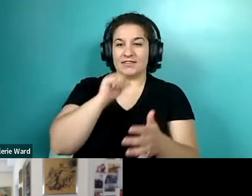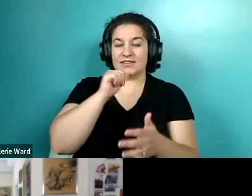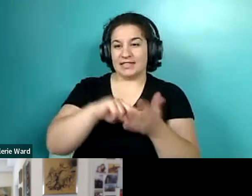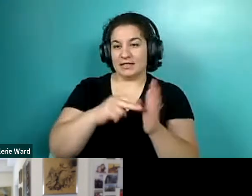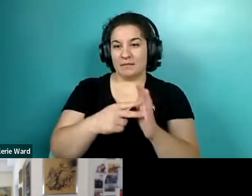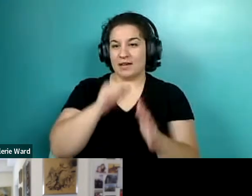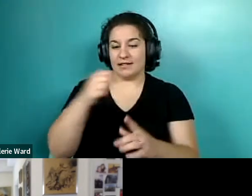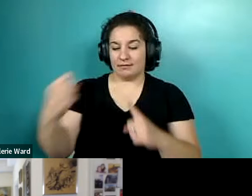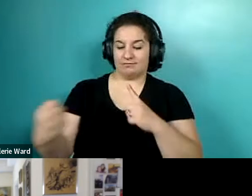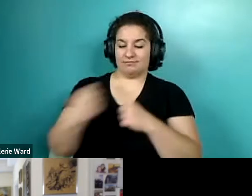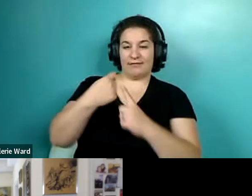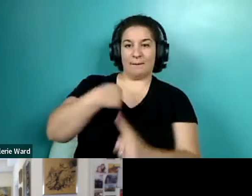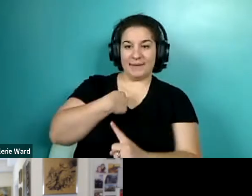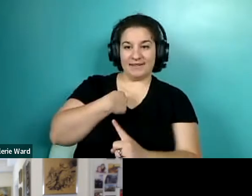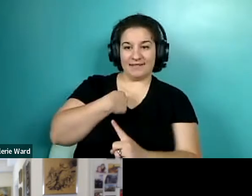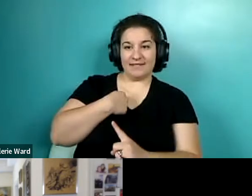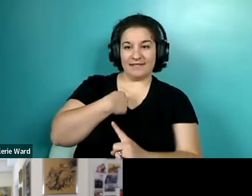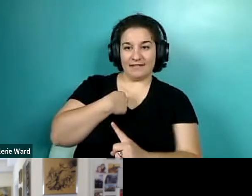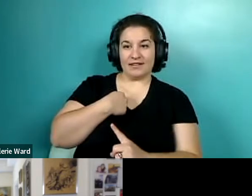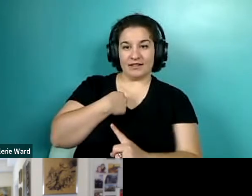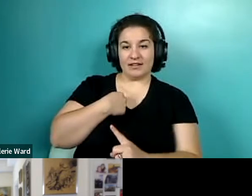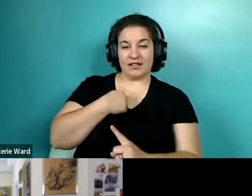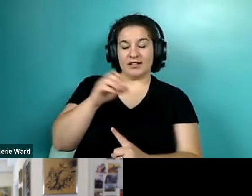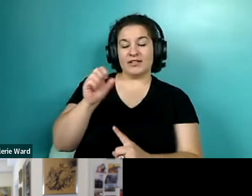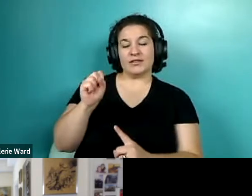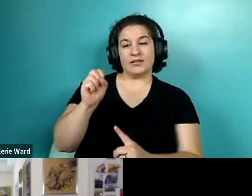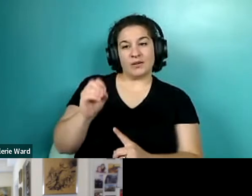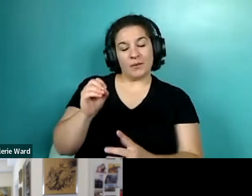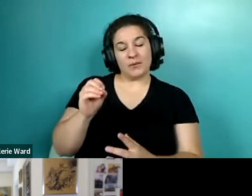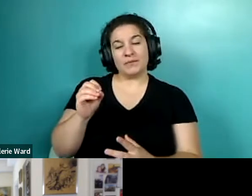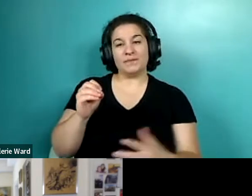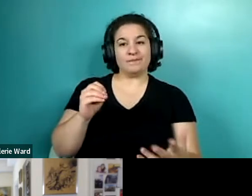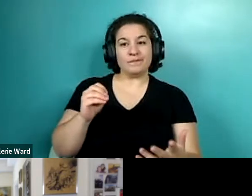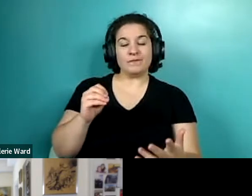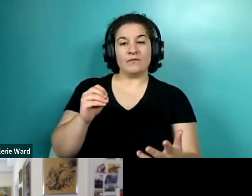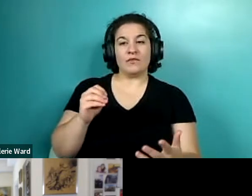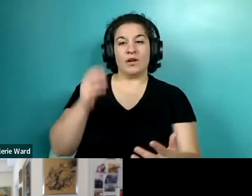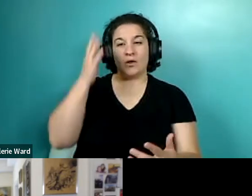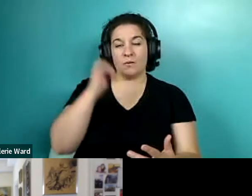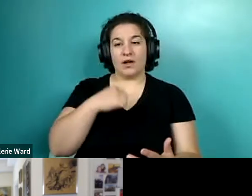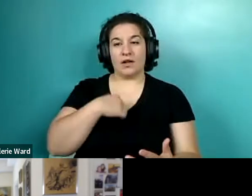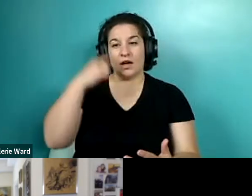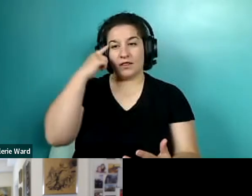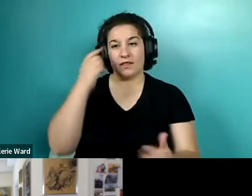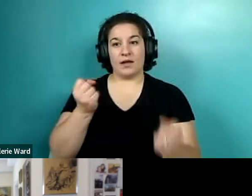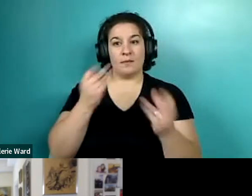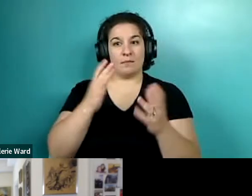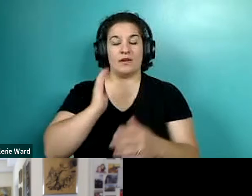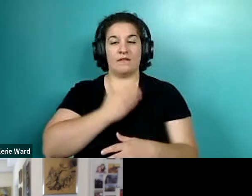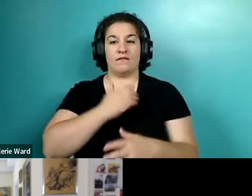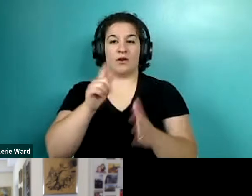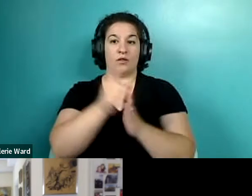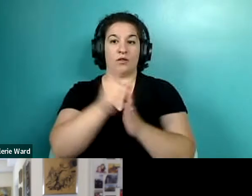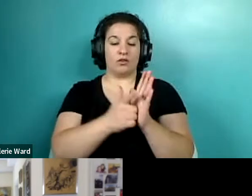on you and me and others. So it's why I think so many of our laws are important, and why I